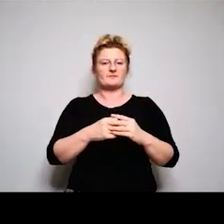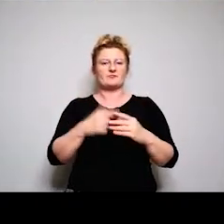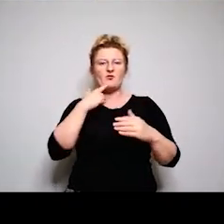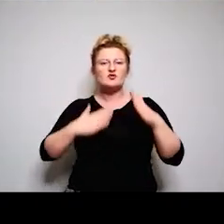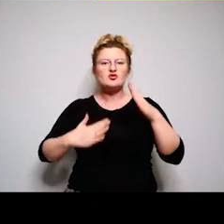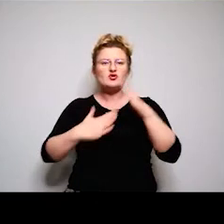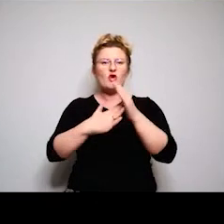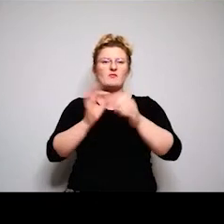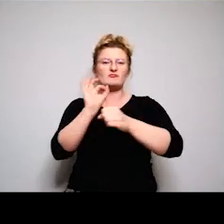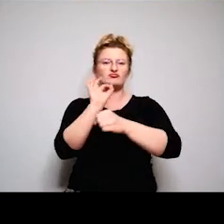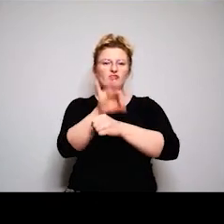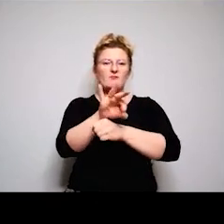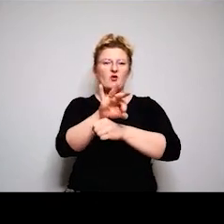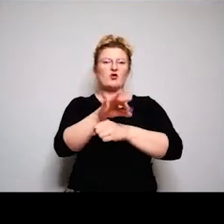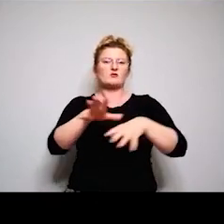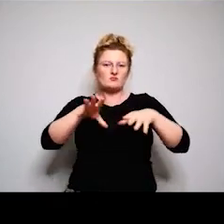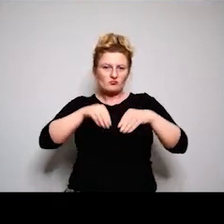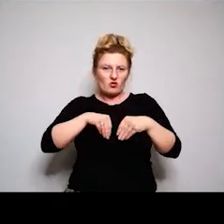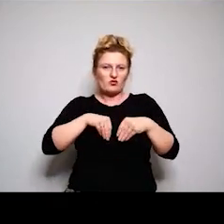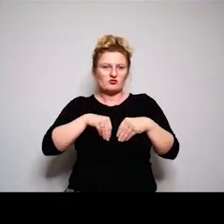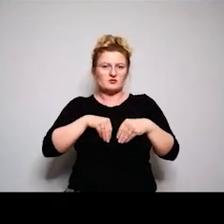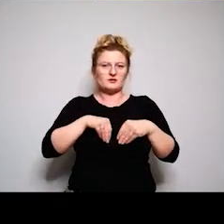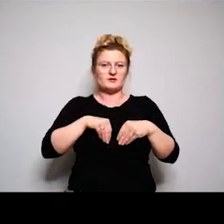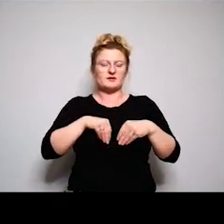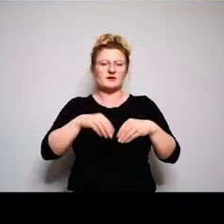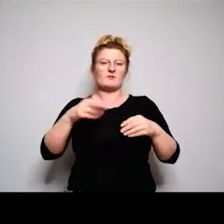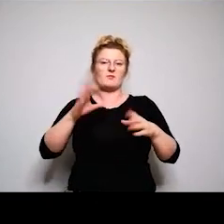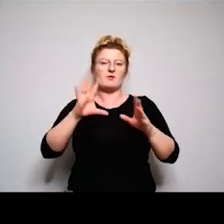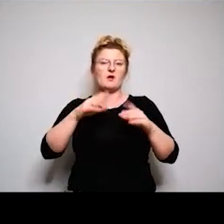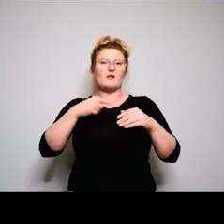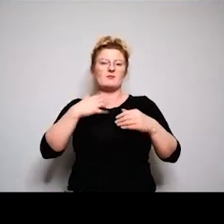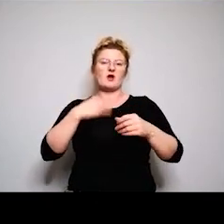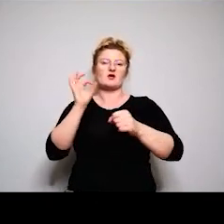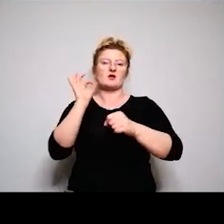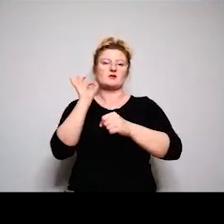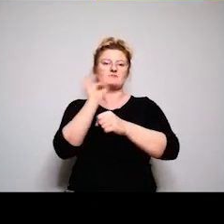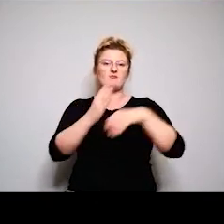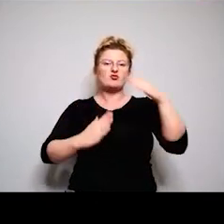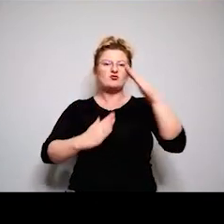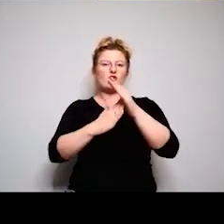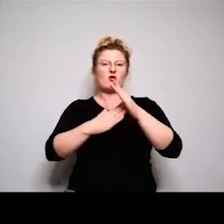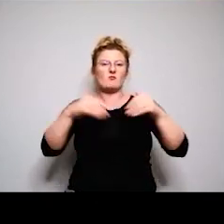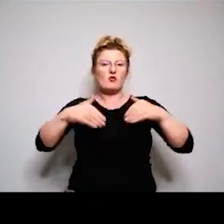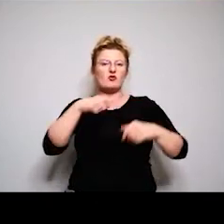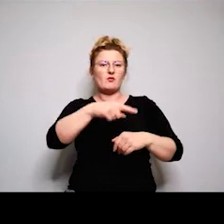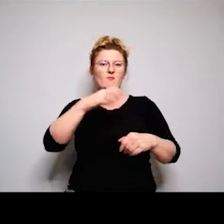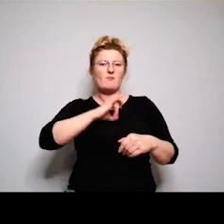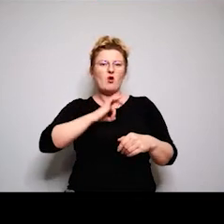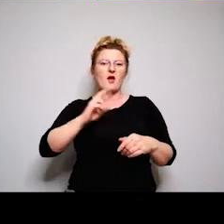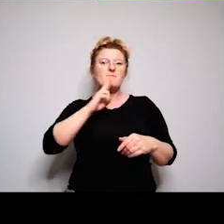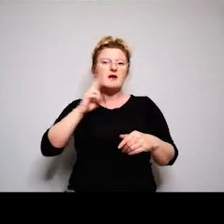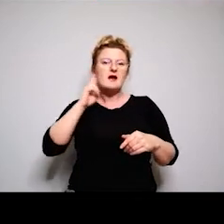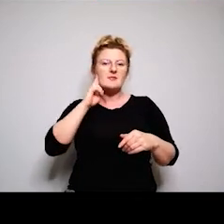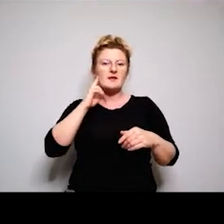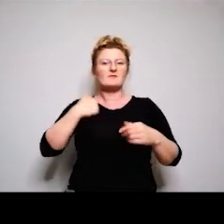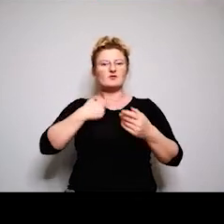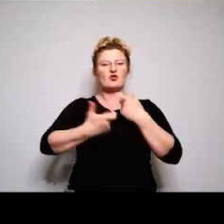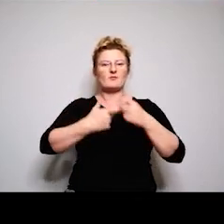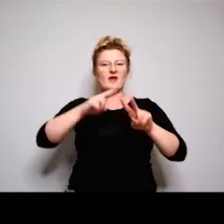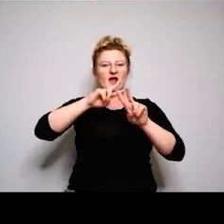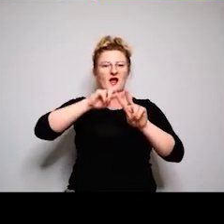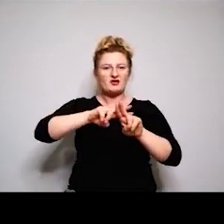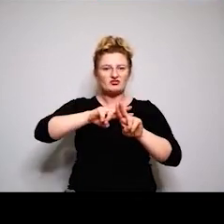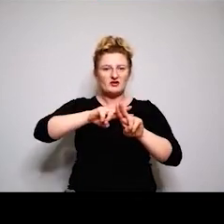eres parte de la solución, which is you're part of the solution. And we will asking, would you be willing to be